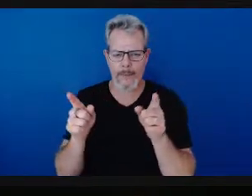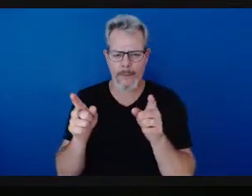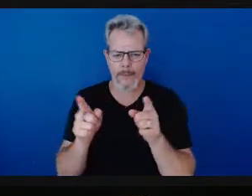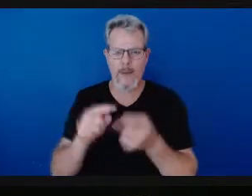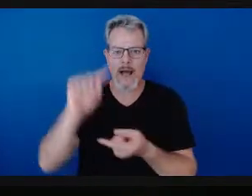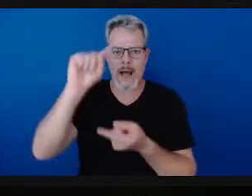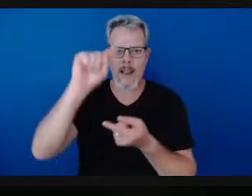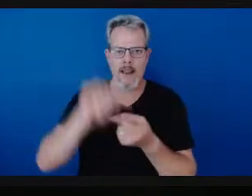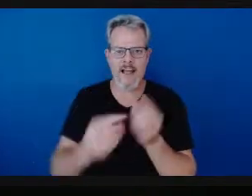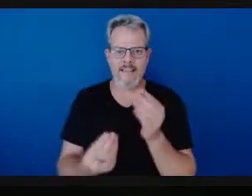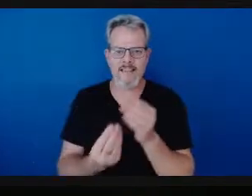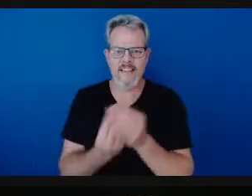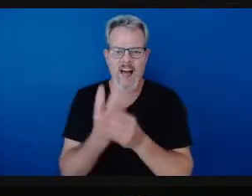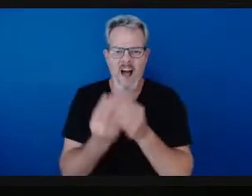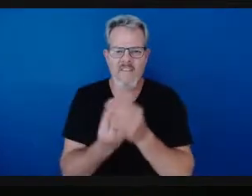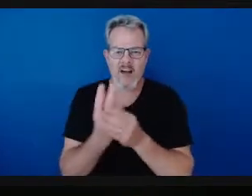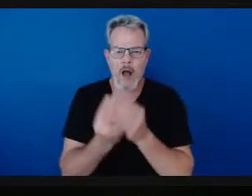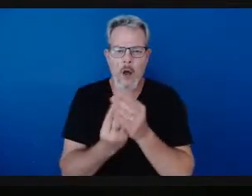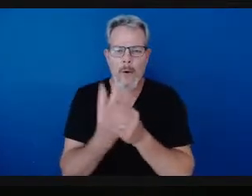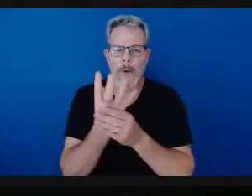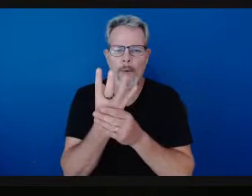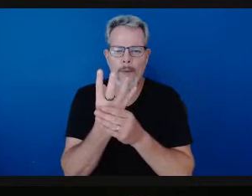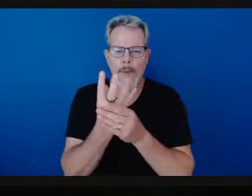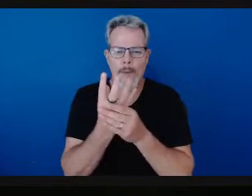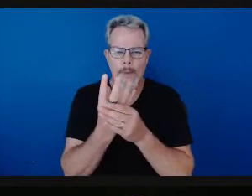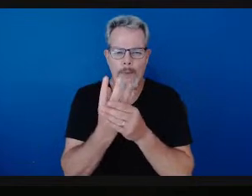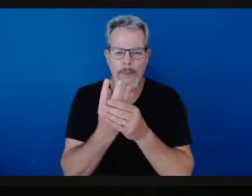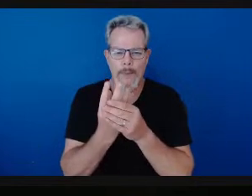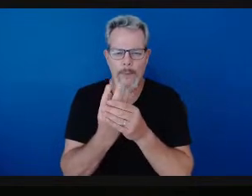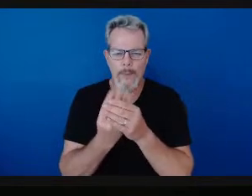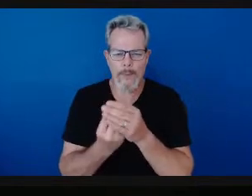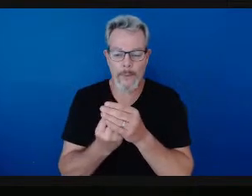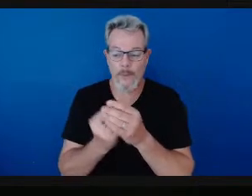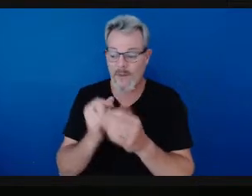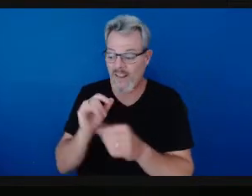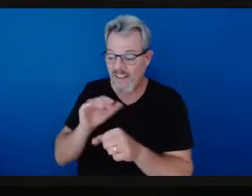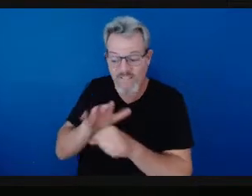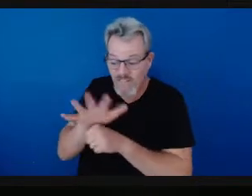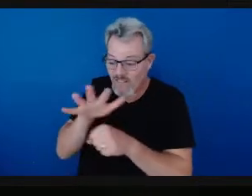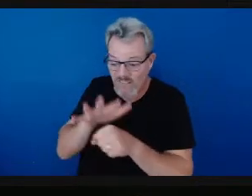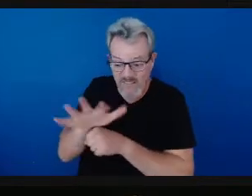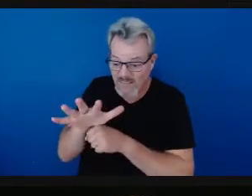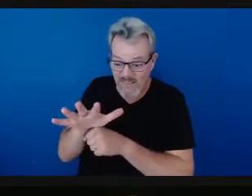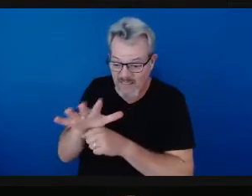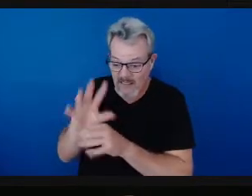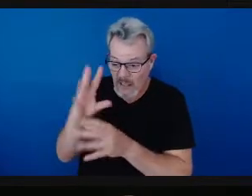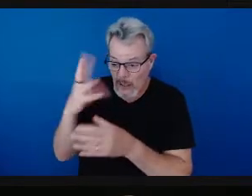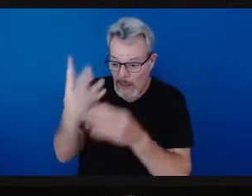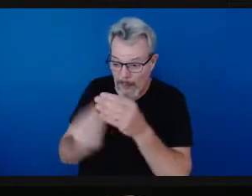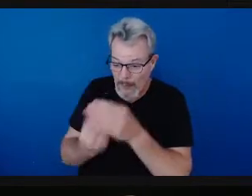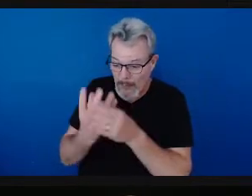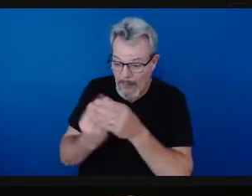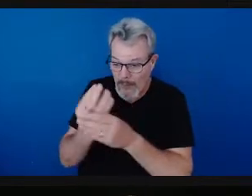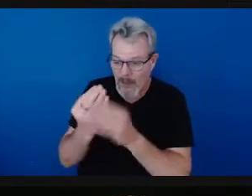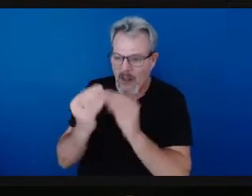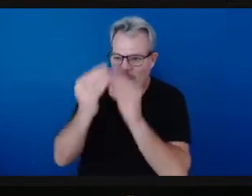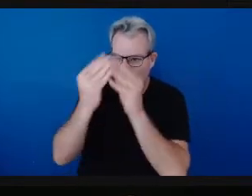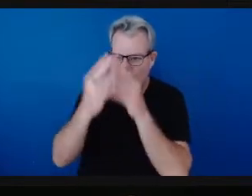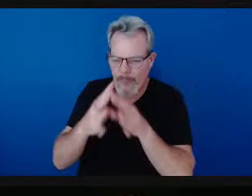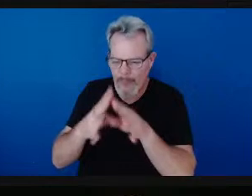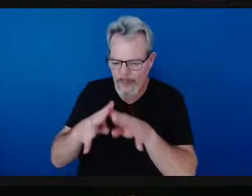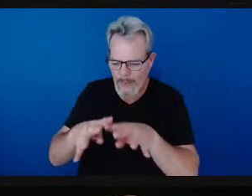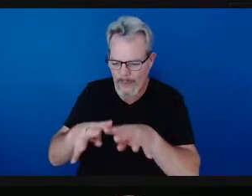it. And when not enough can get through there, it starts backing up in the reservoir underground. So it starts to